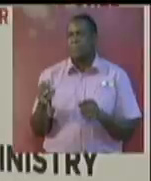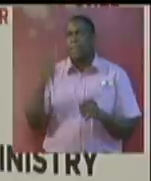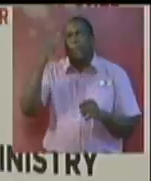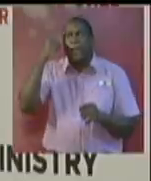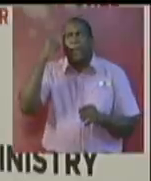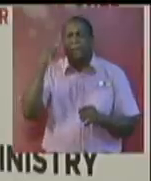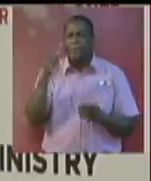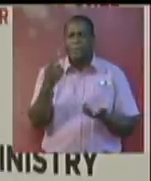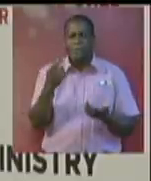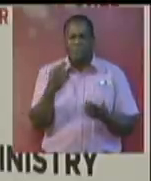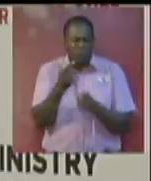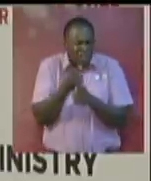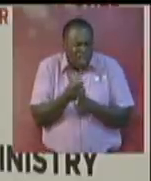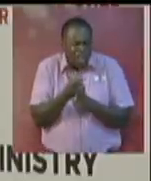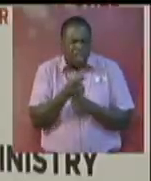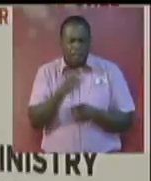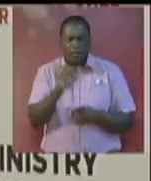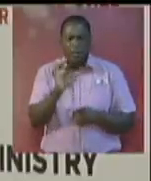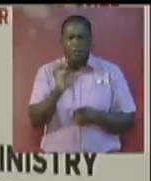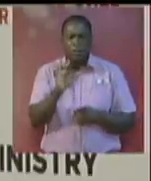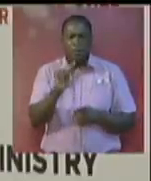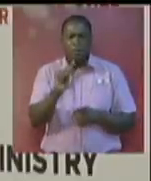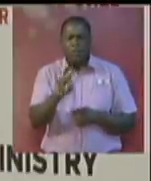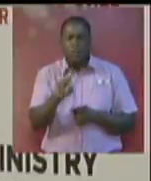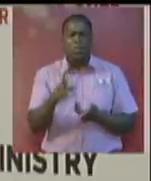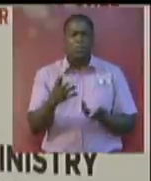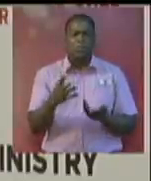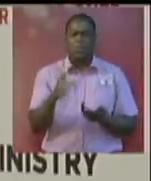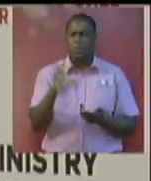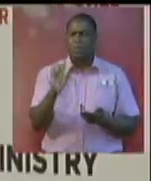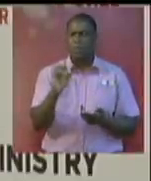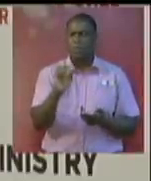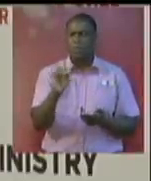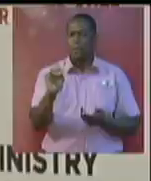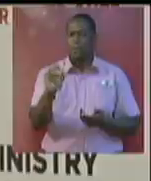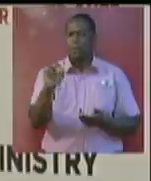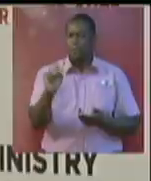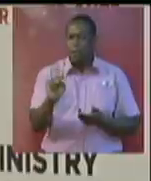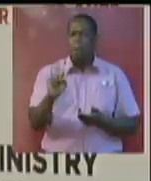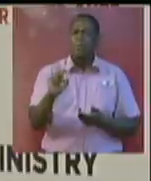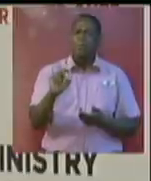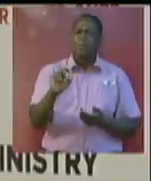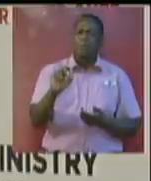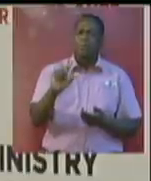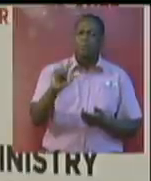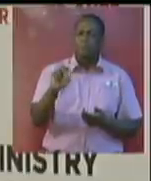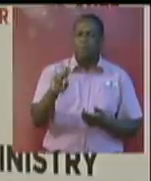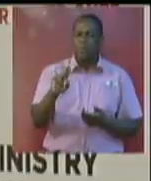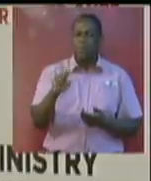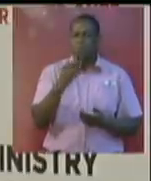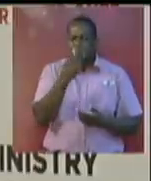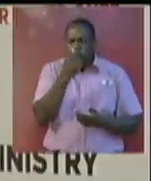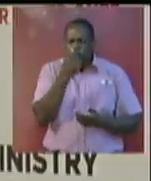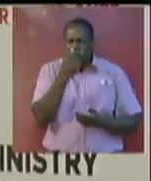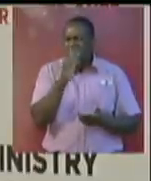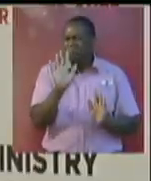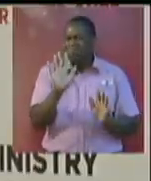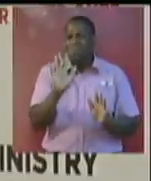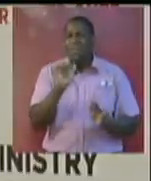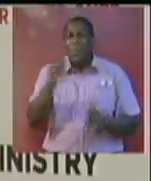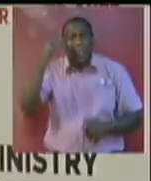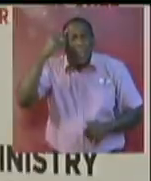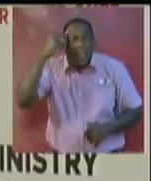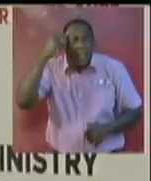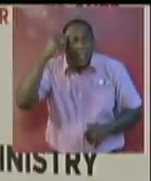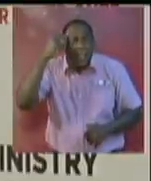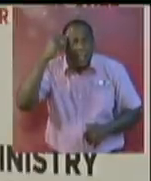my sinuses are acting up. Get it checked out. So the other thing I would say about the clusters that we have been